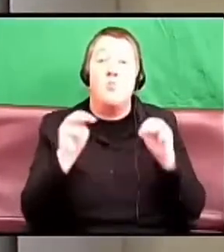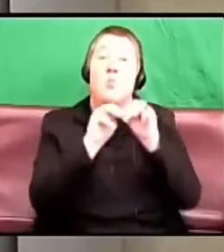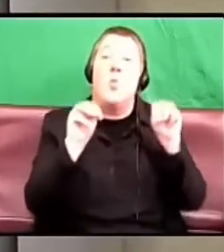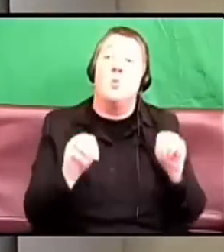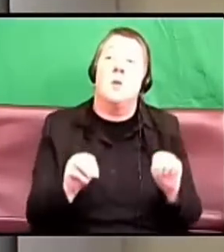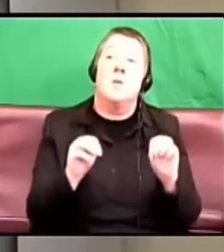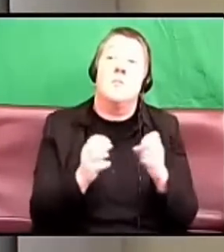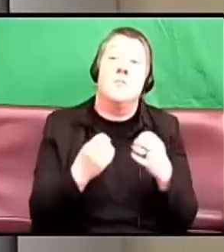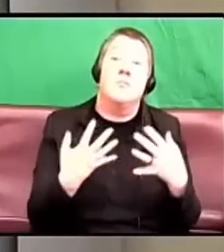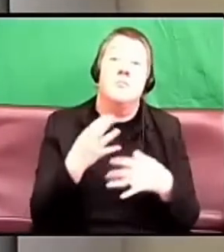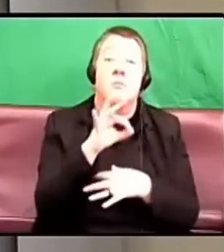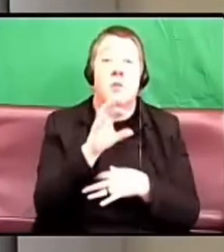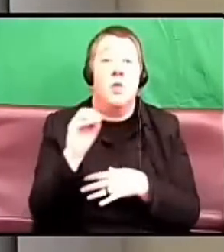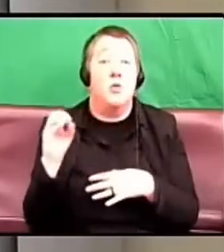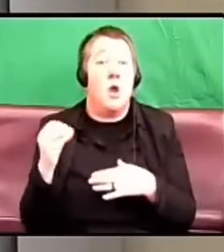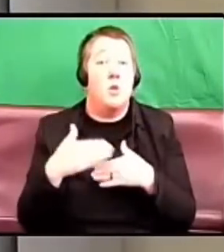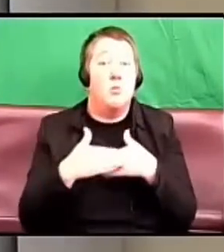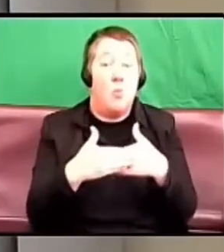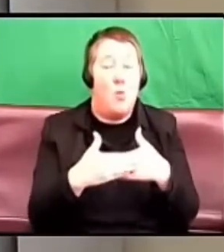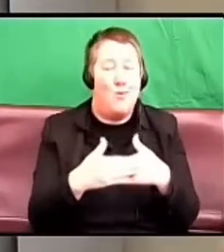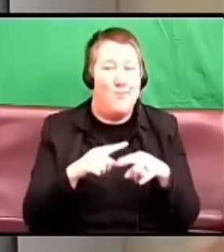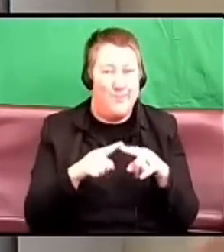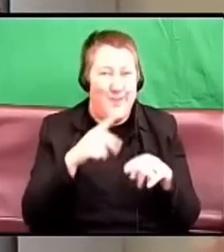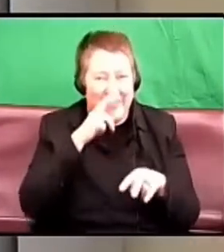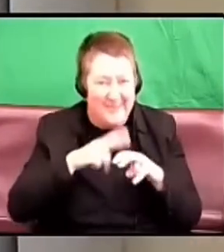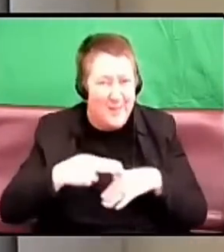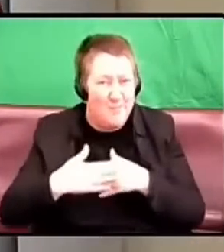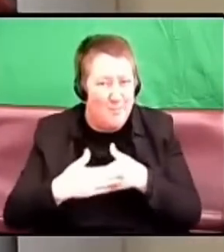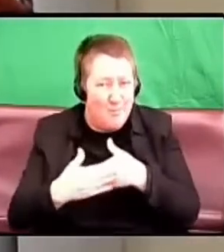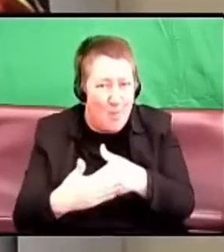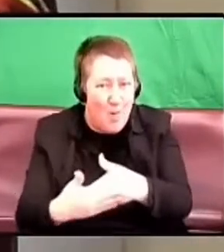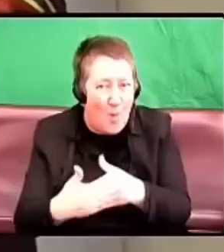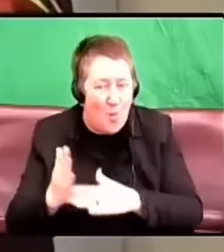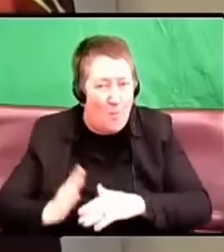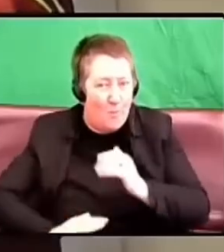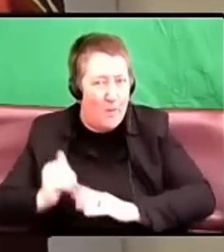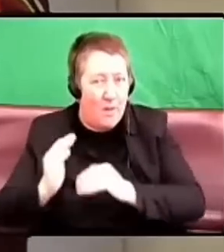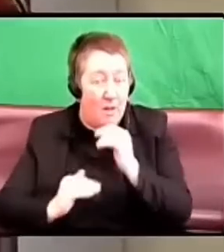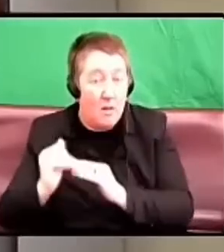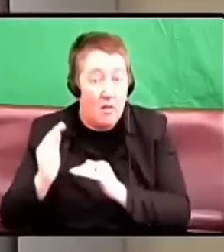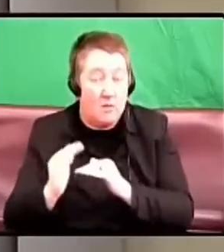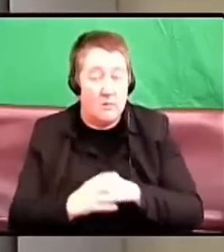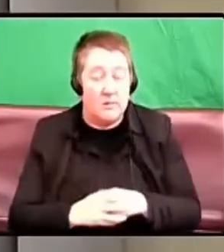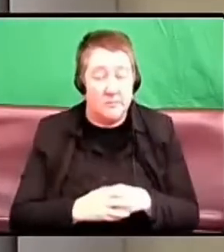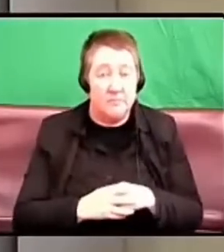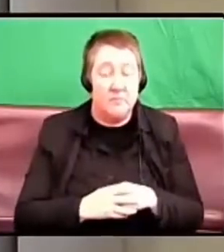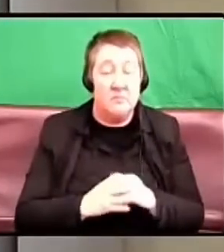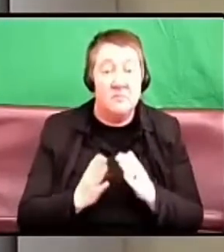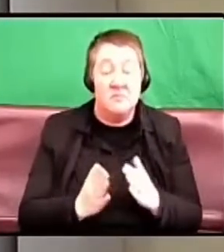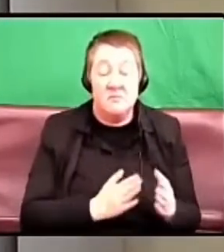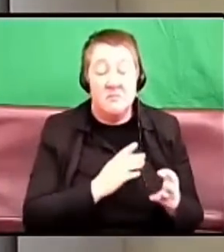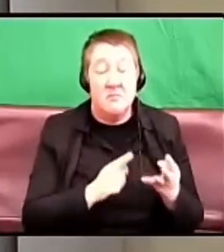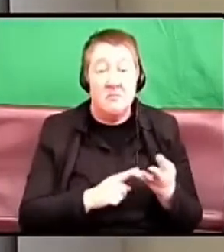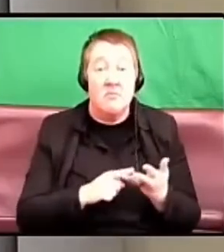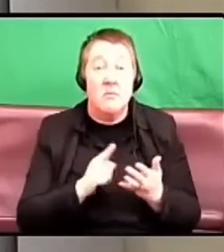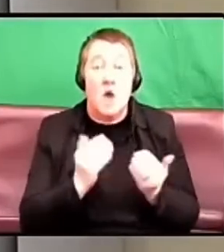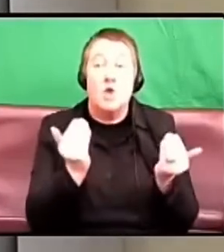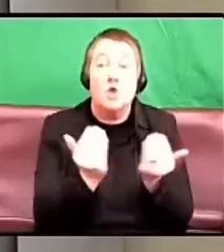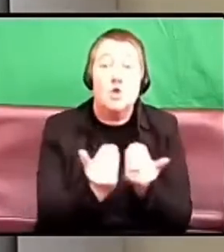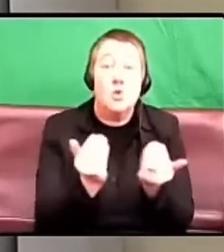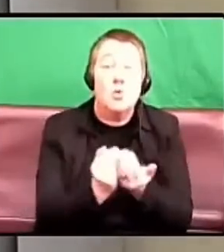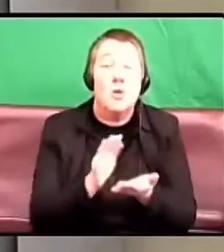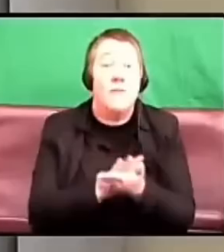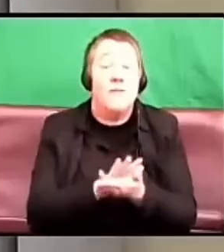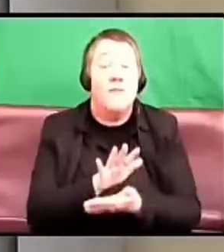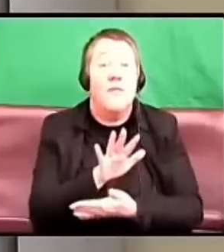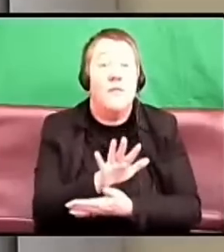museums and more that we still need to build. We have more than 15,000 schools in which